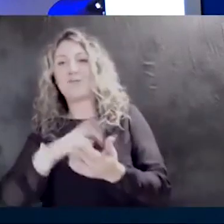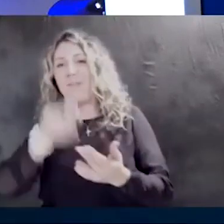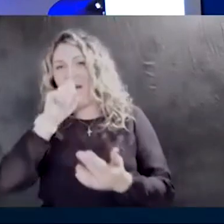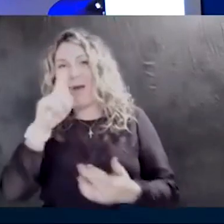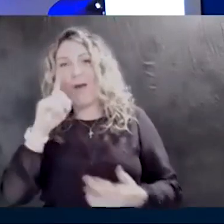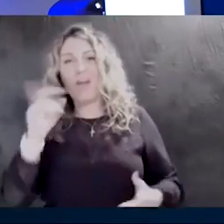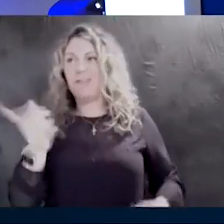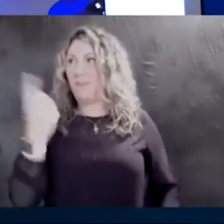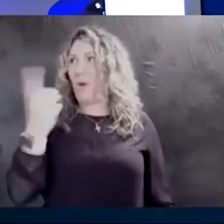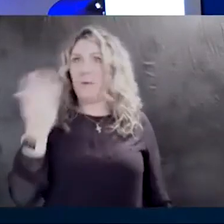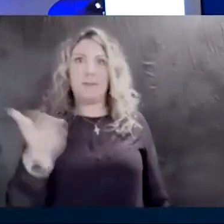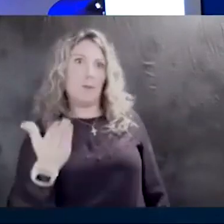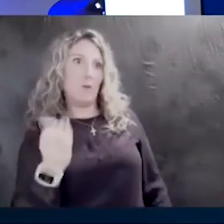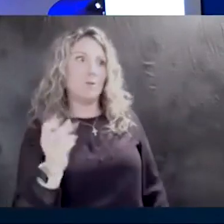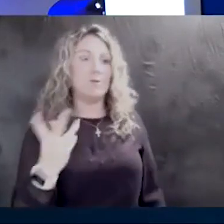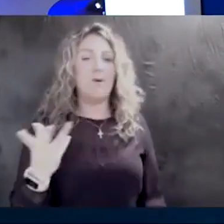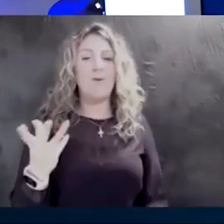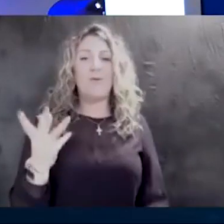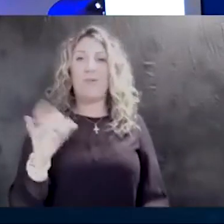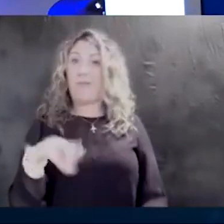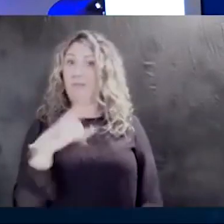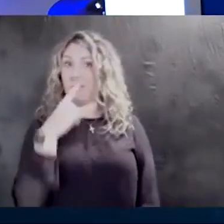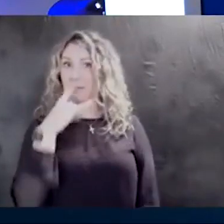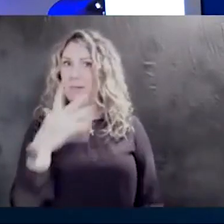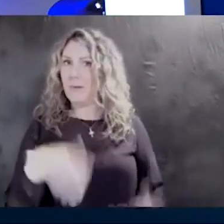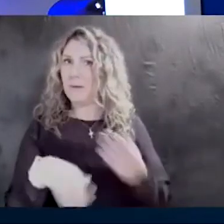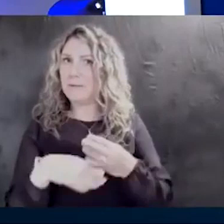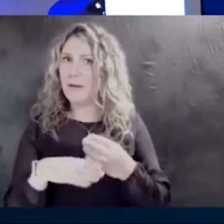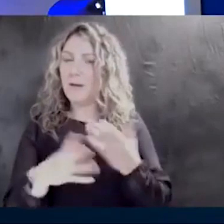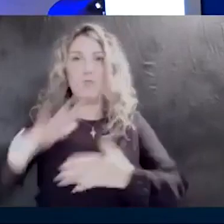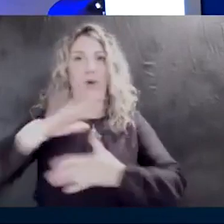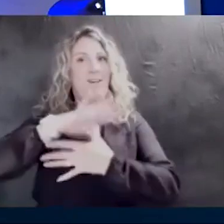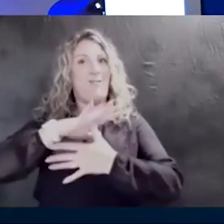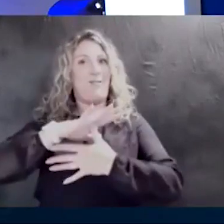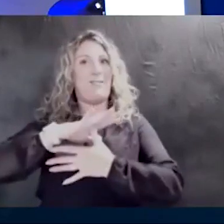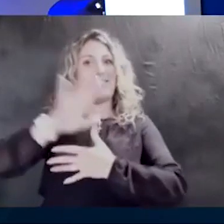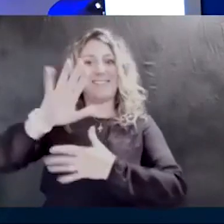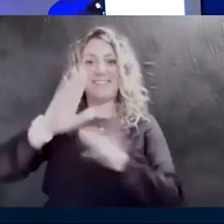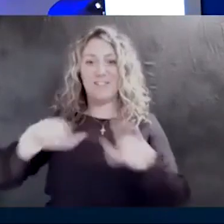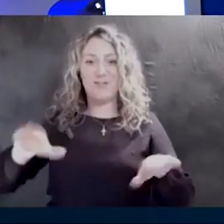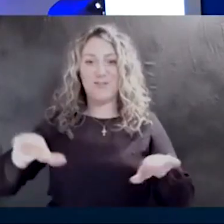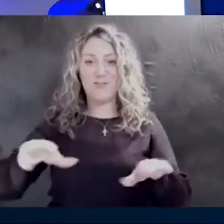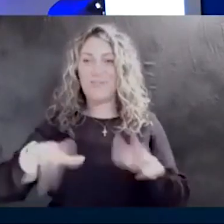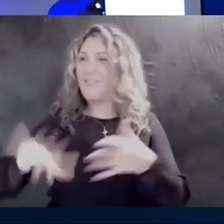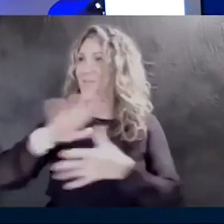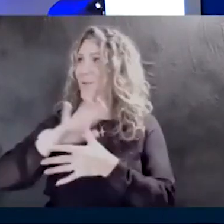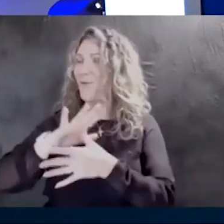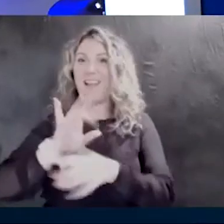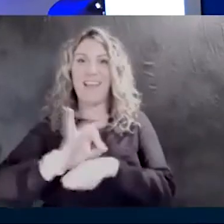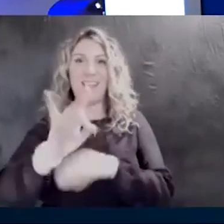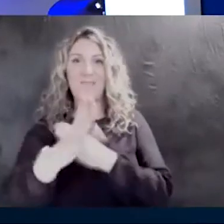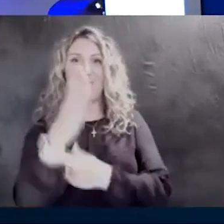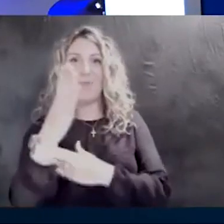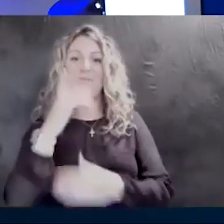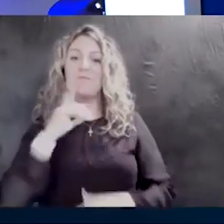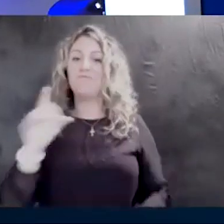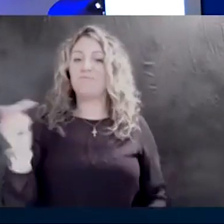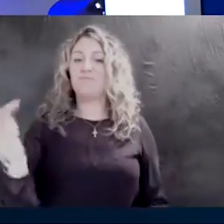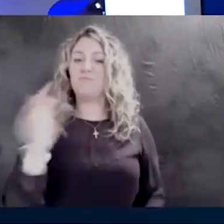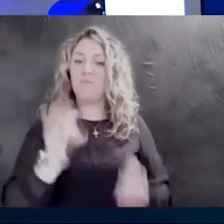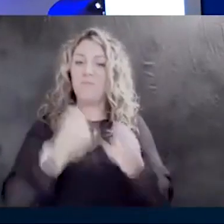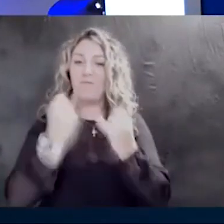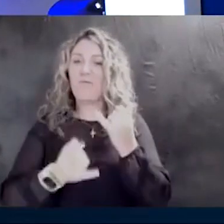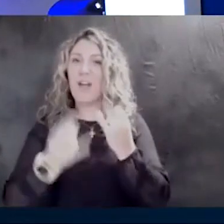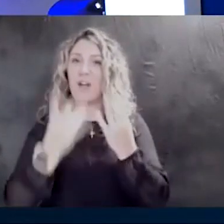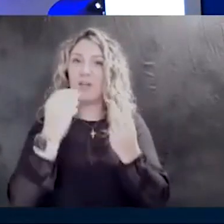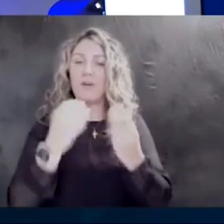so I guess that kid having a soccer game, that's Priority, a big yeah. deal. Gotta 8 a.m. So let's go around the final thoughts, and I'm going